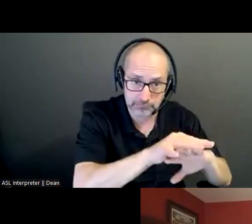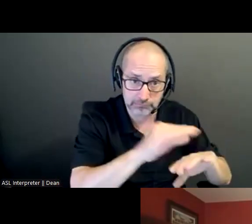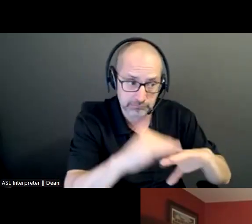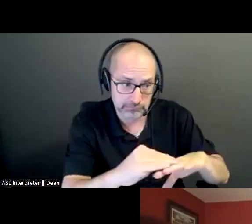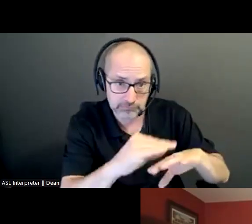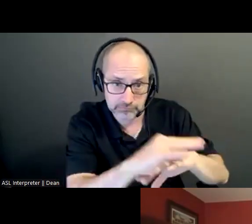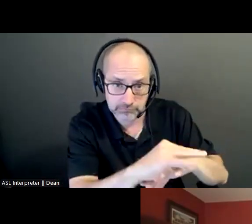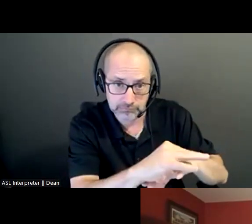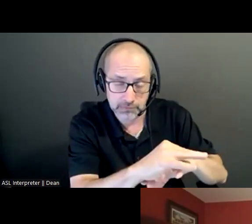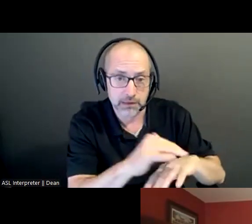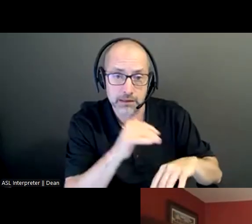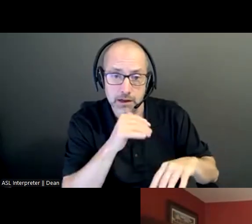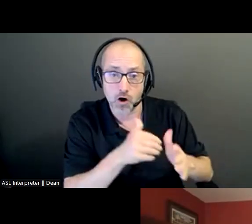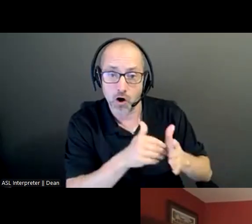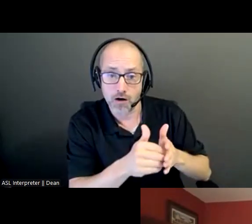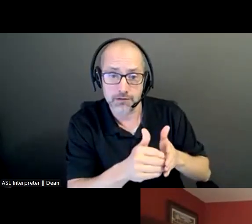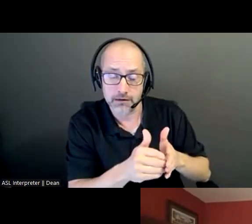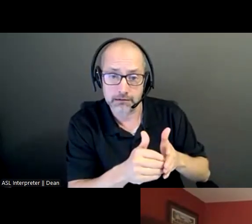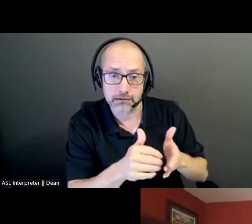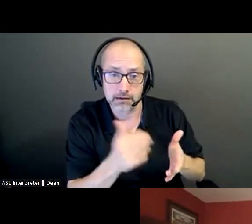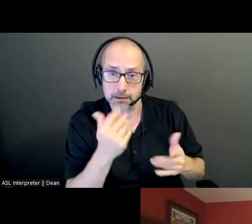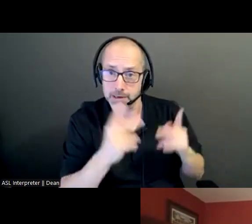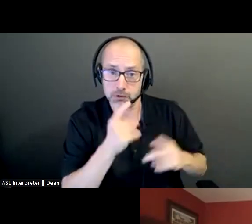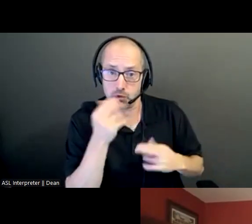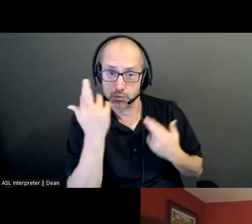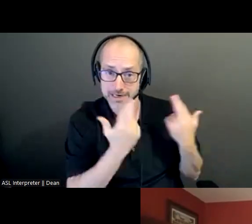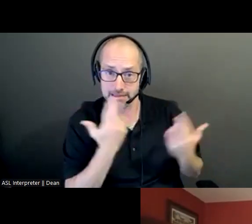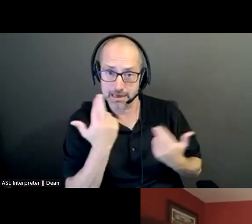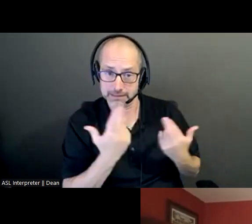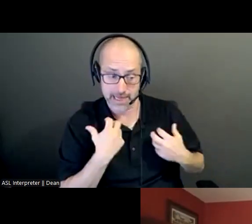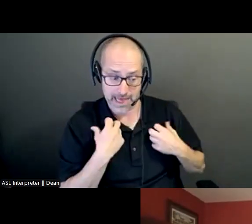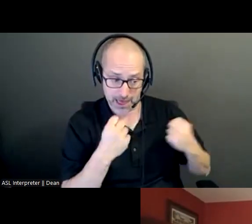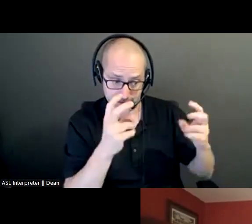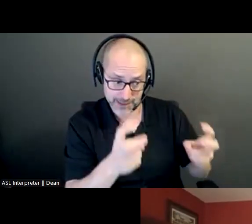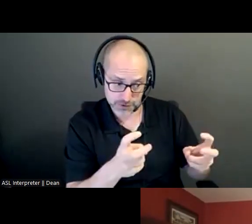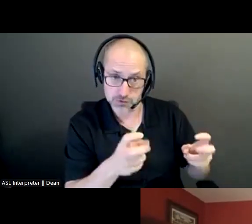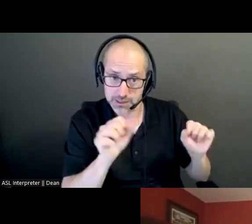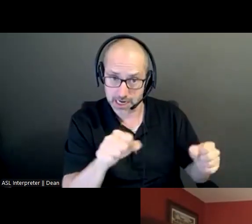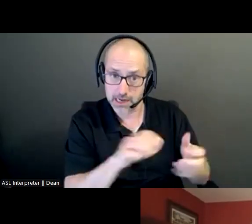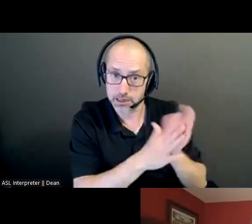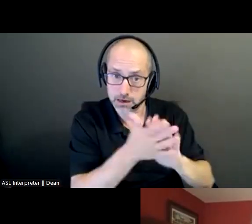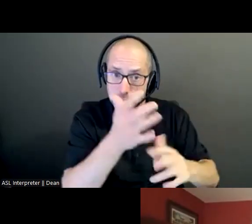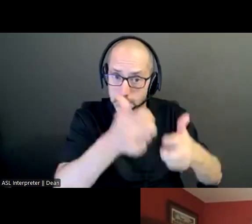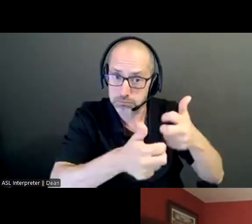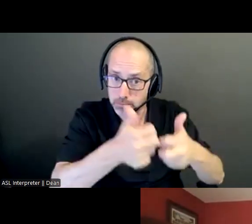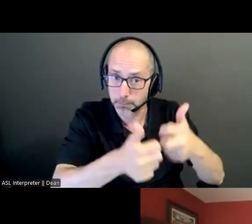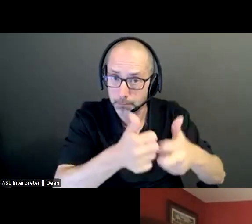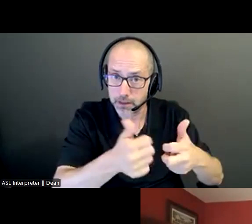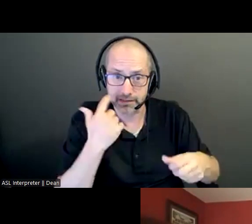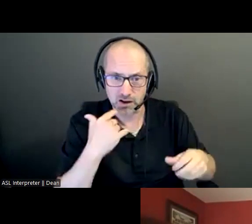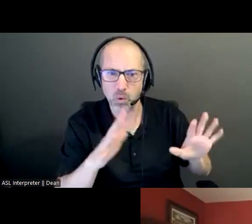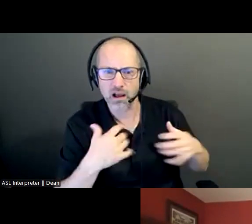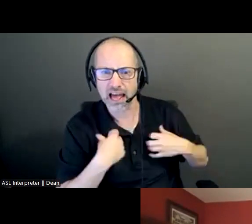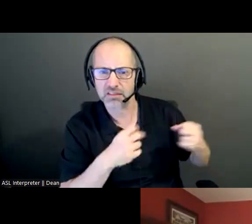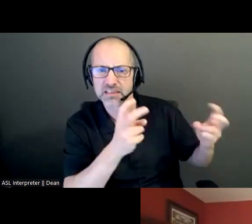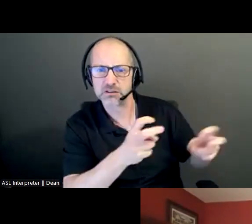as problematic. They're often overlooked as within the norm. And then I think that the pieces related to